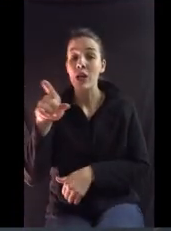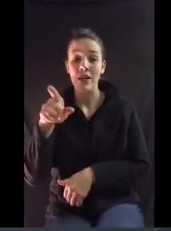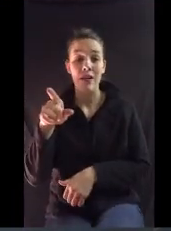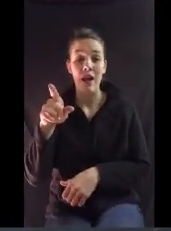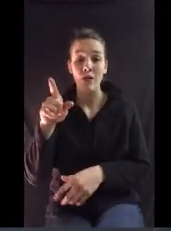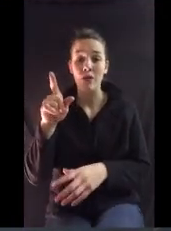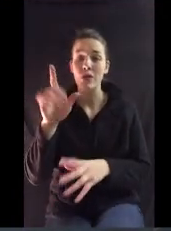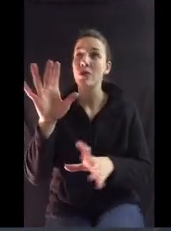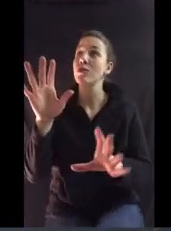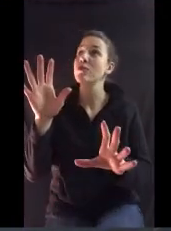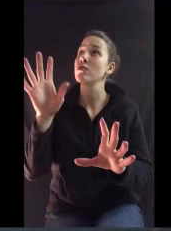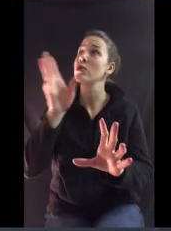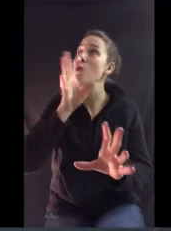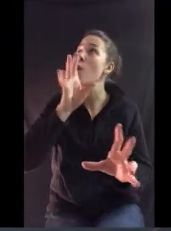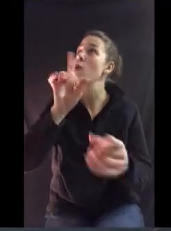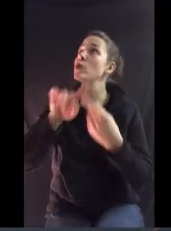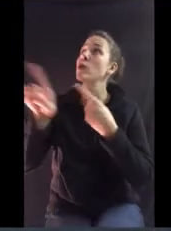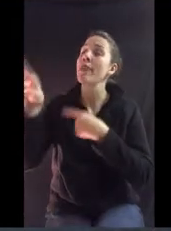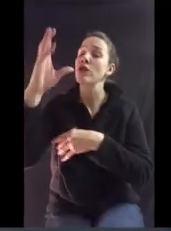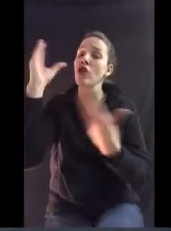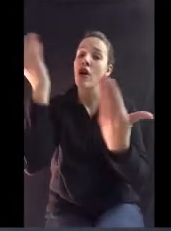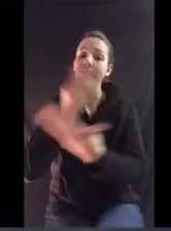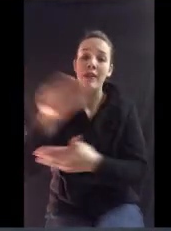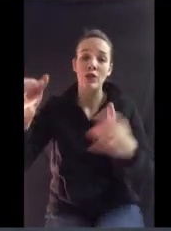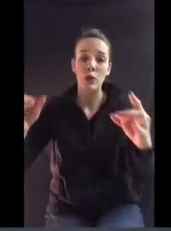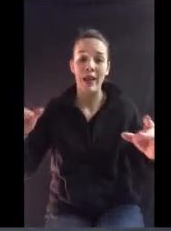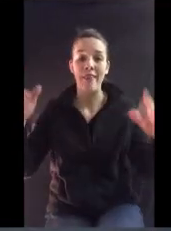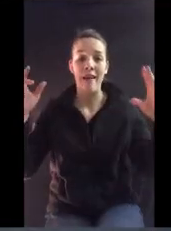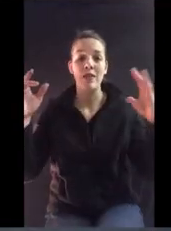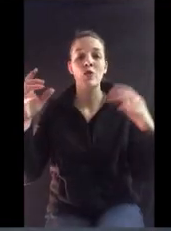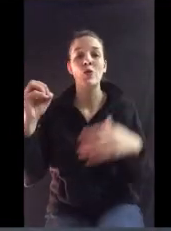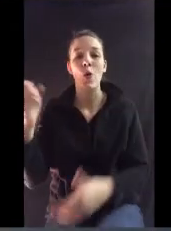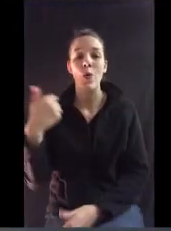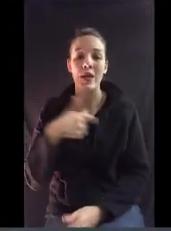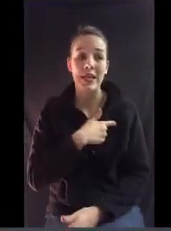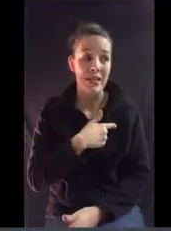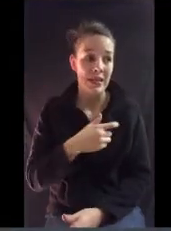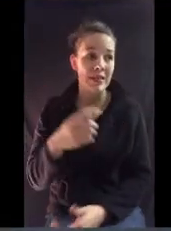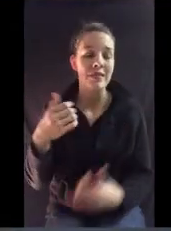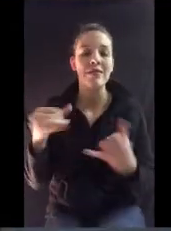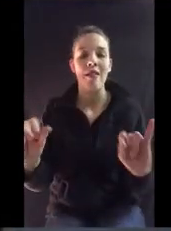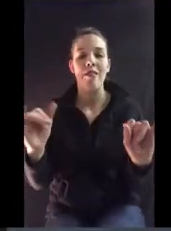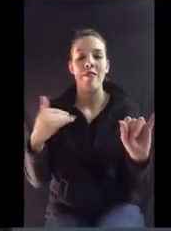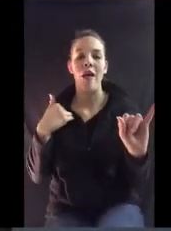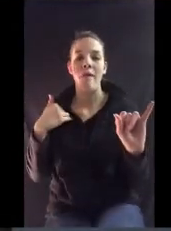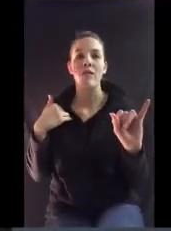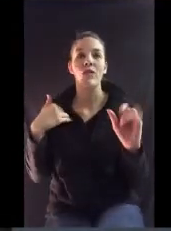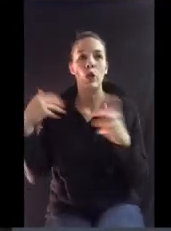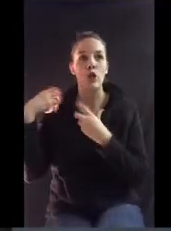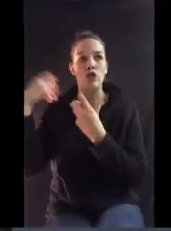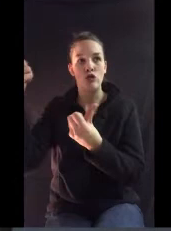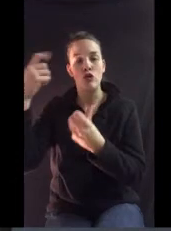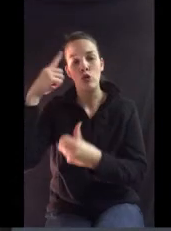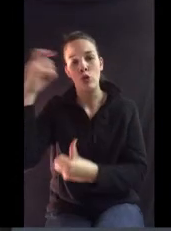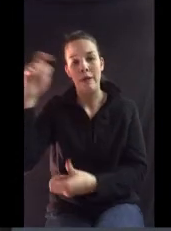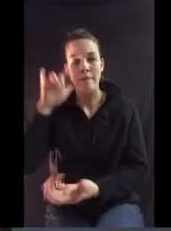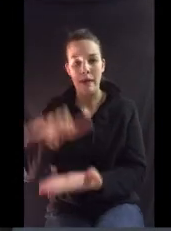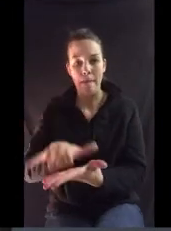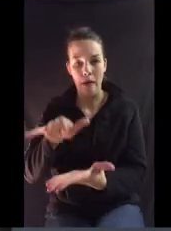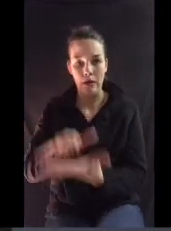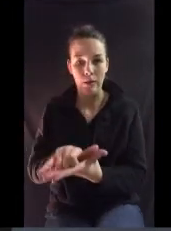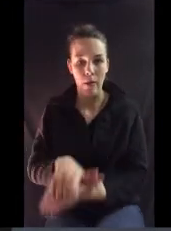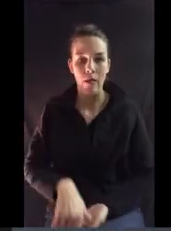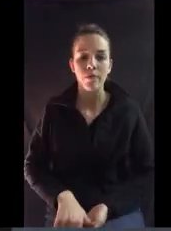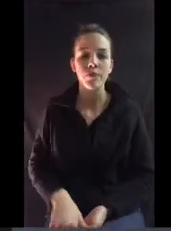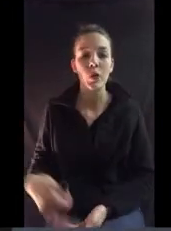We remember how you spoke into the darkness and created light. And so we still have the courage to